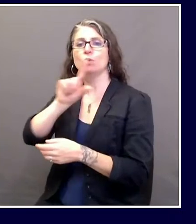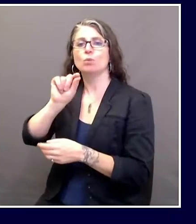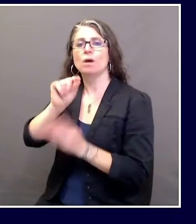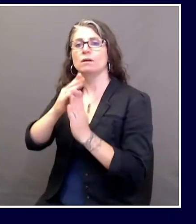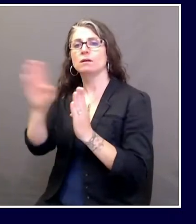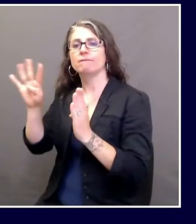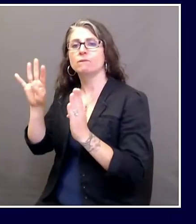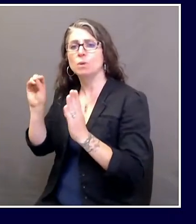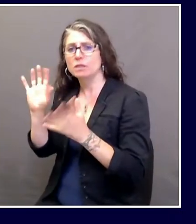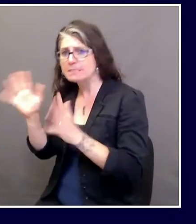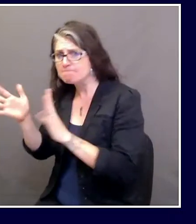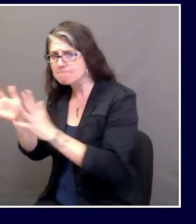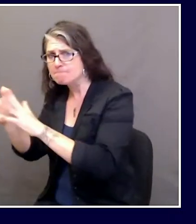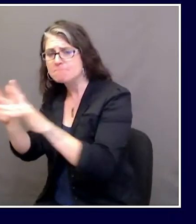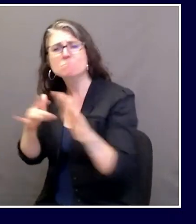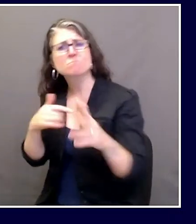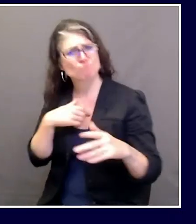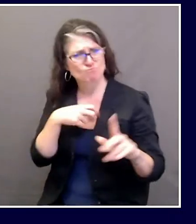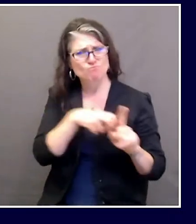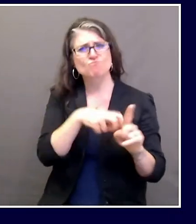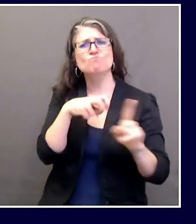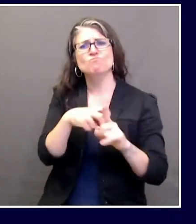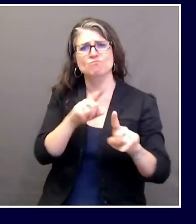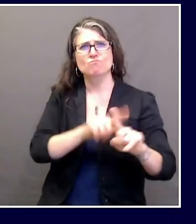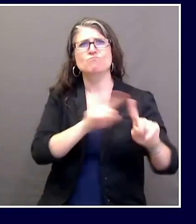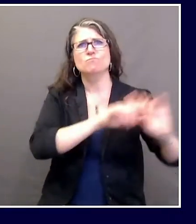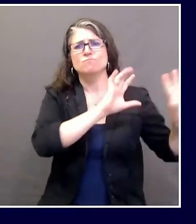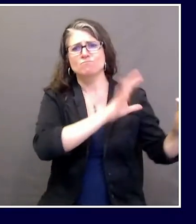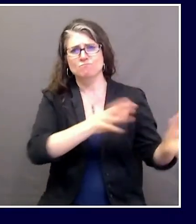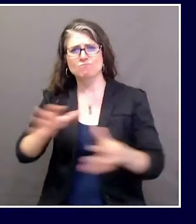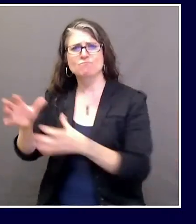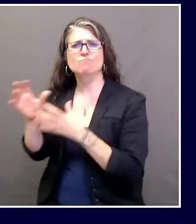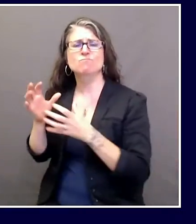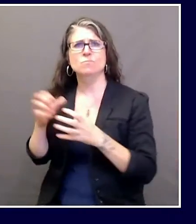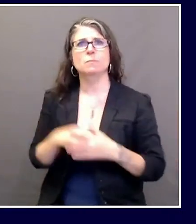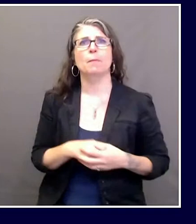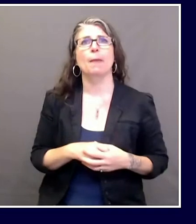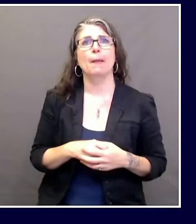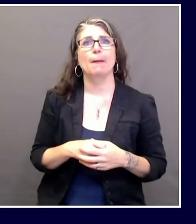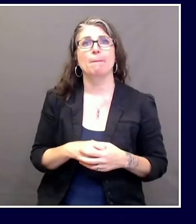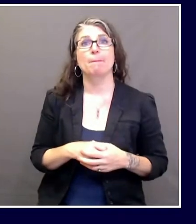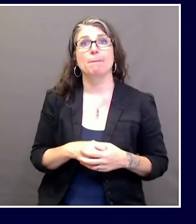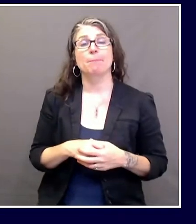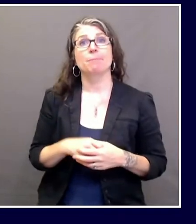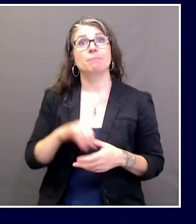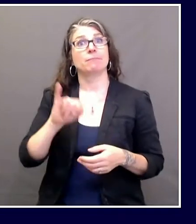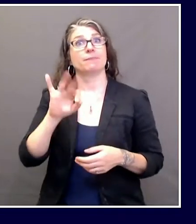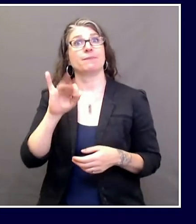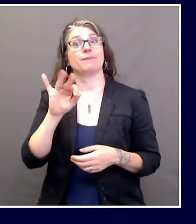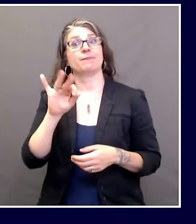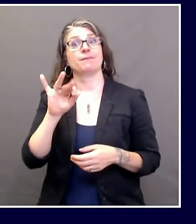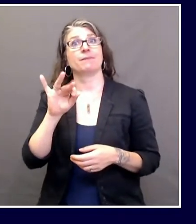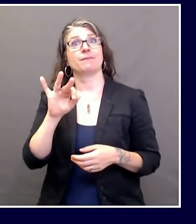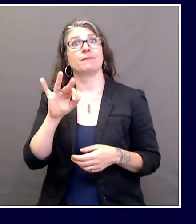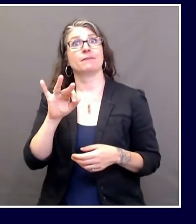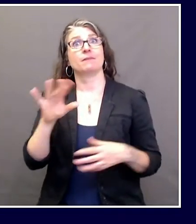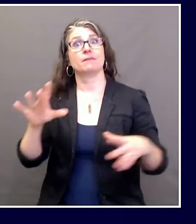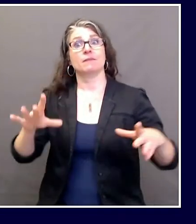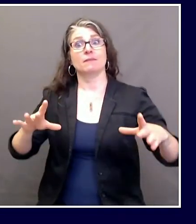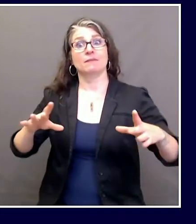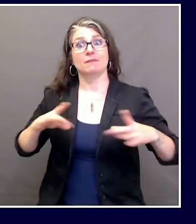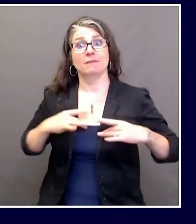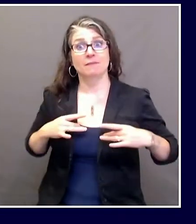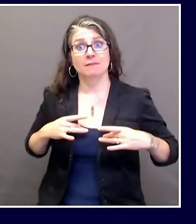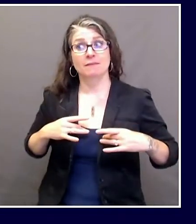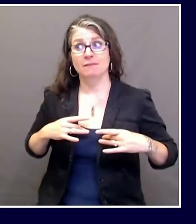do forget that the consequence of getting COVID-19 is very serious if you're unvaccinated. So we may be doing some